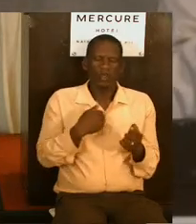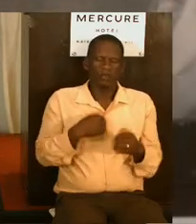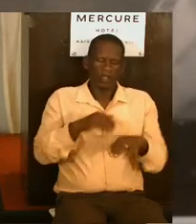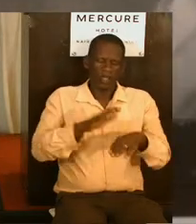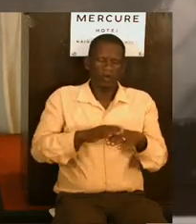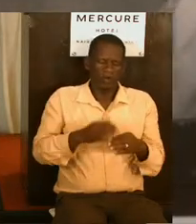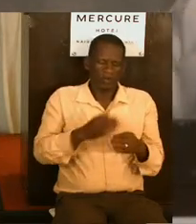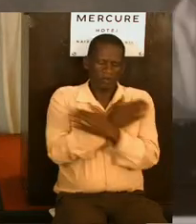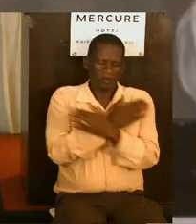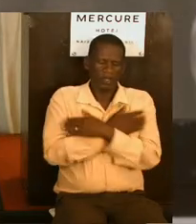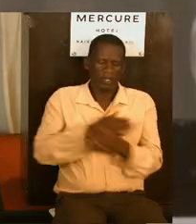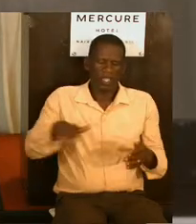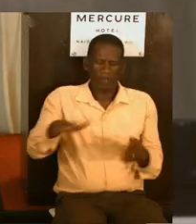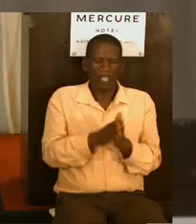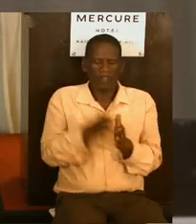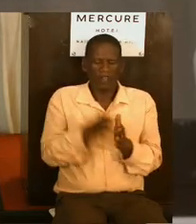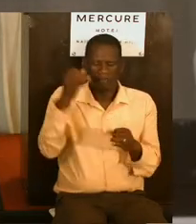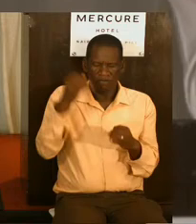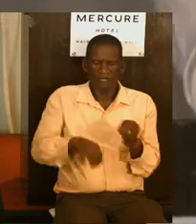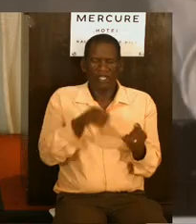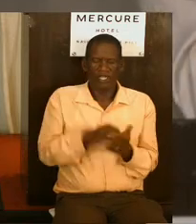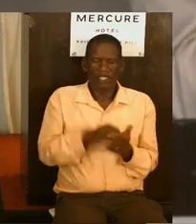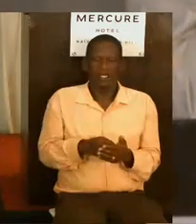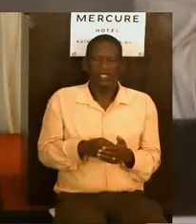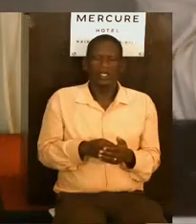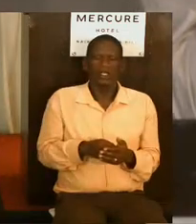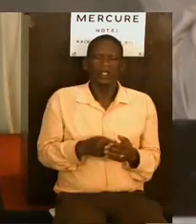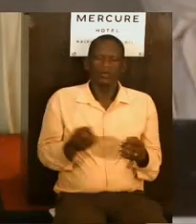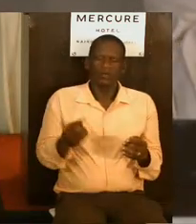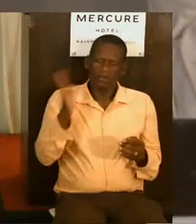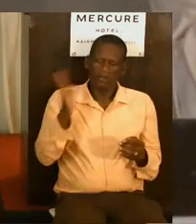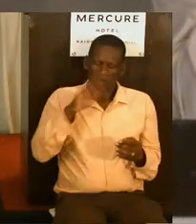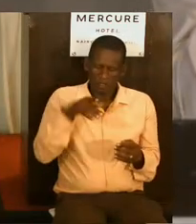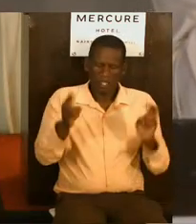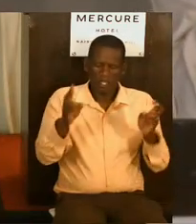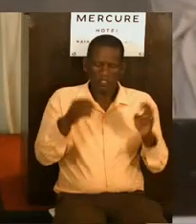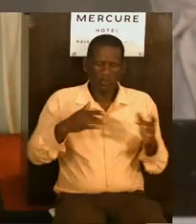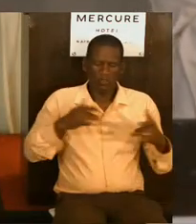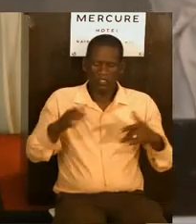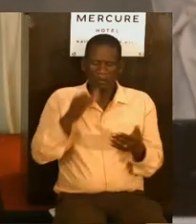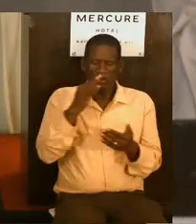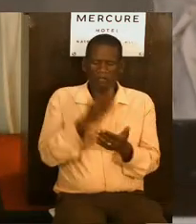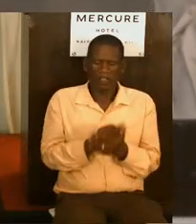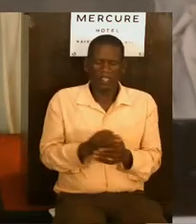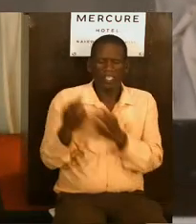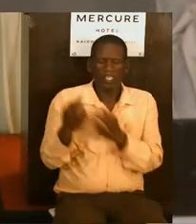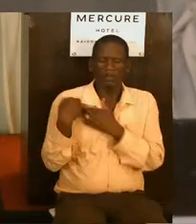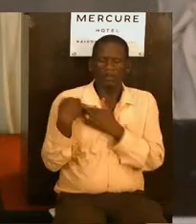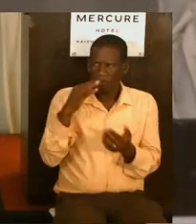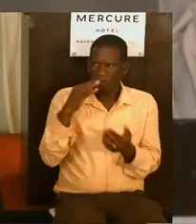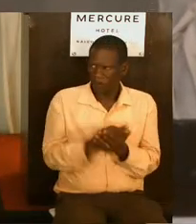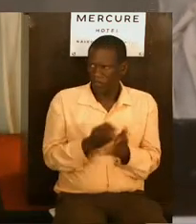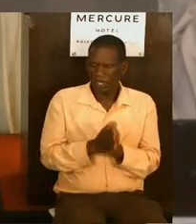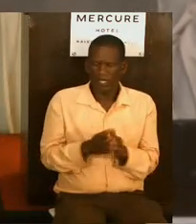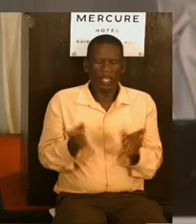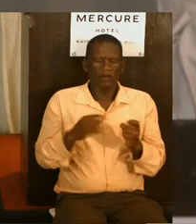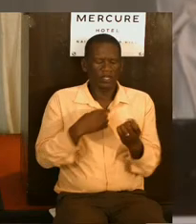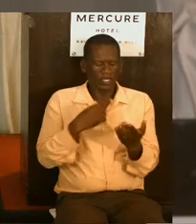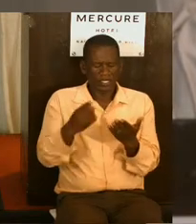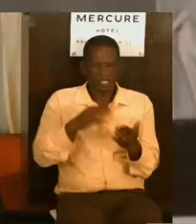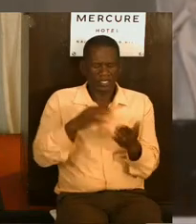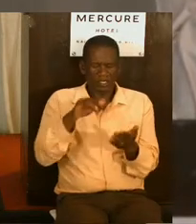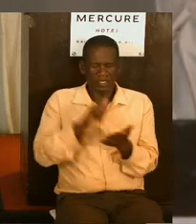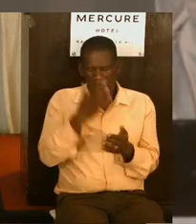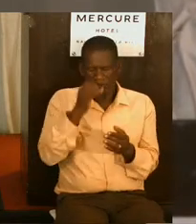a conducive friendly environment and finally issue concerning Faith the role of faith and I'm not going to tell